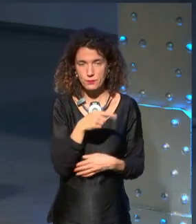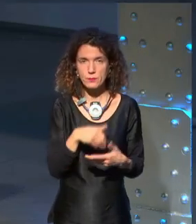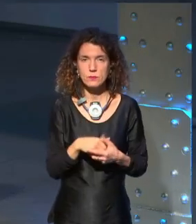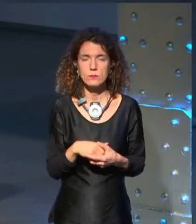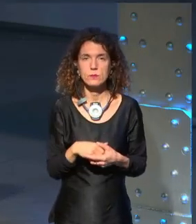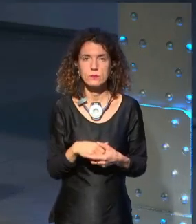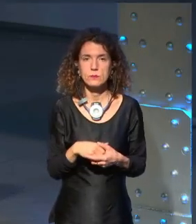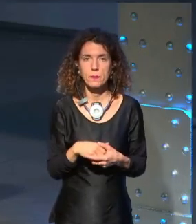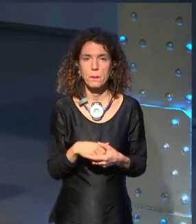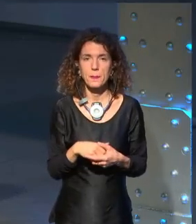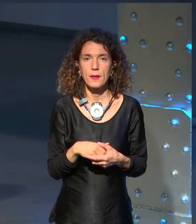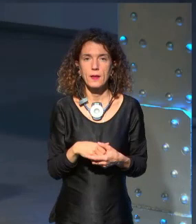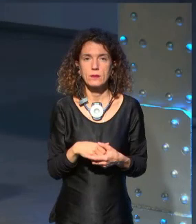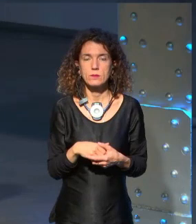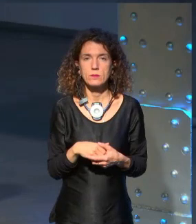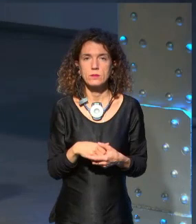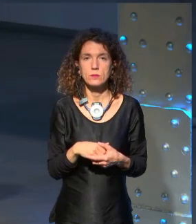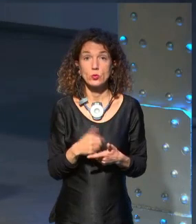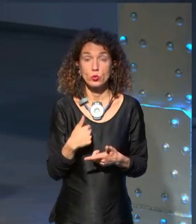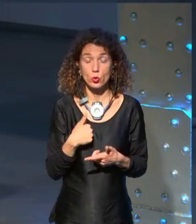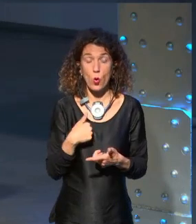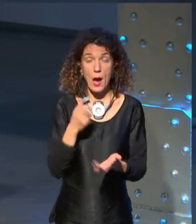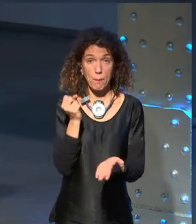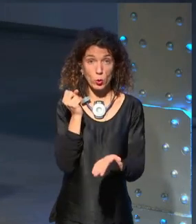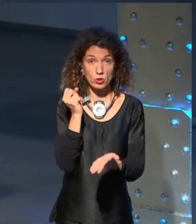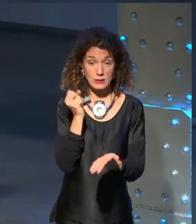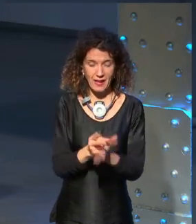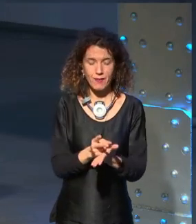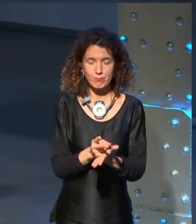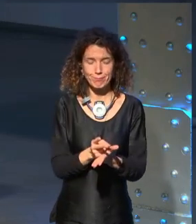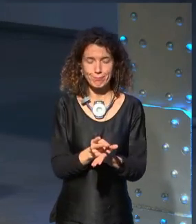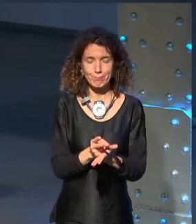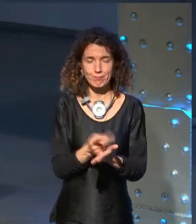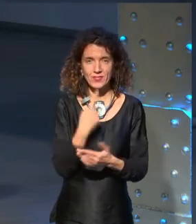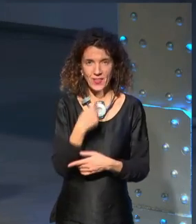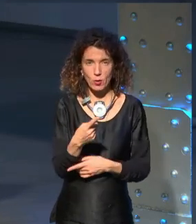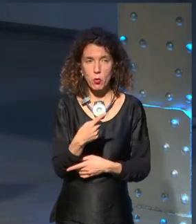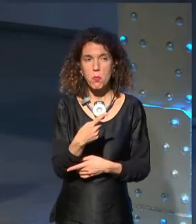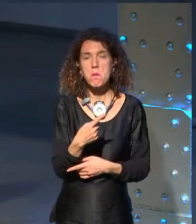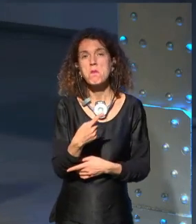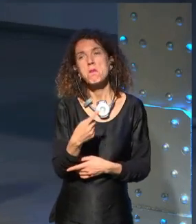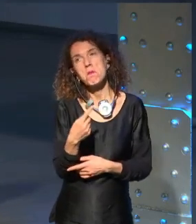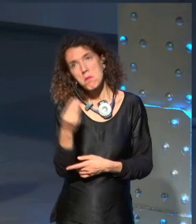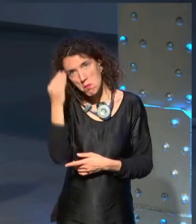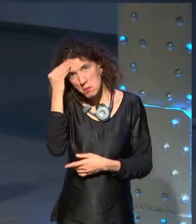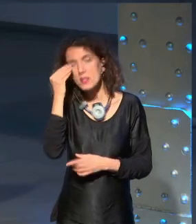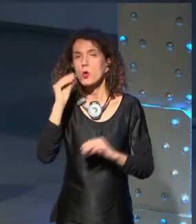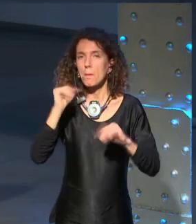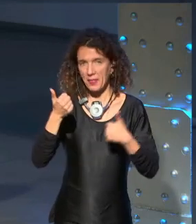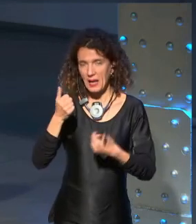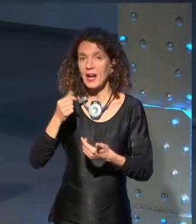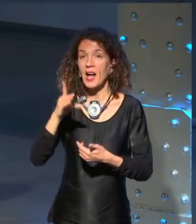I if I had a bet, I'd say that we're gonna put Dave to work again. Ahora una con